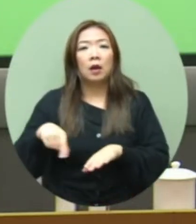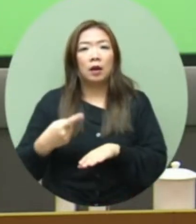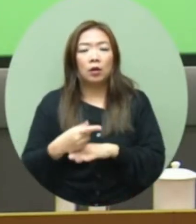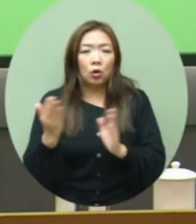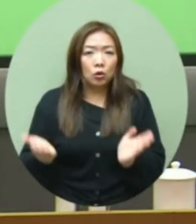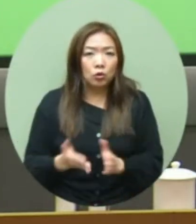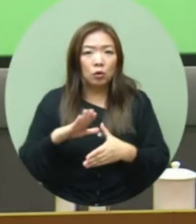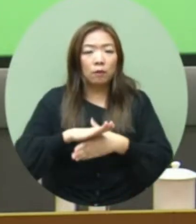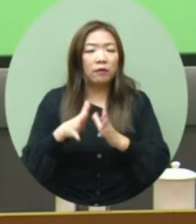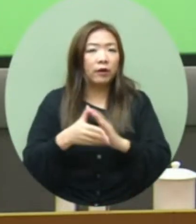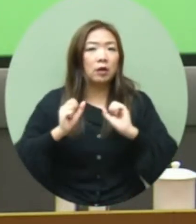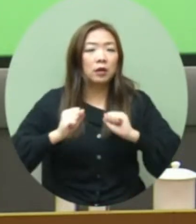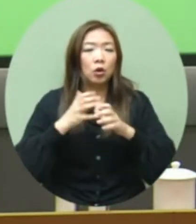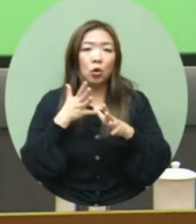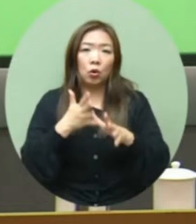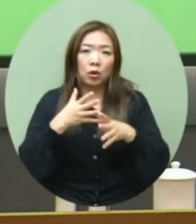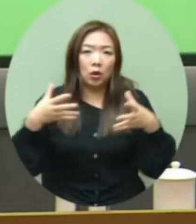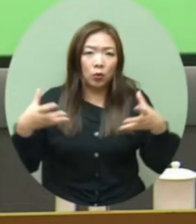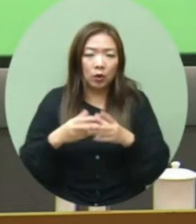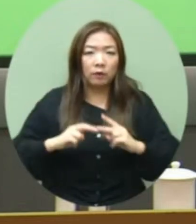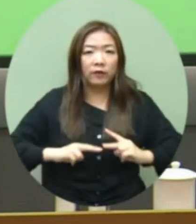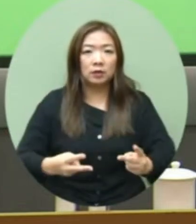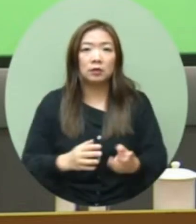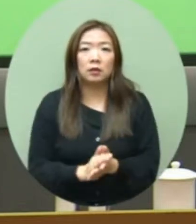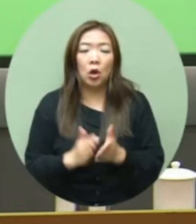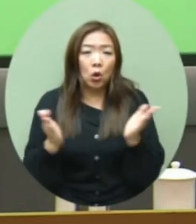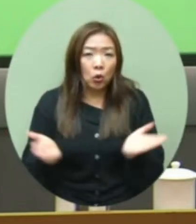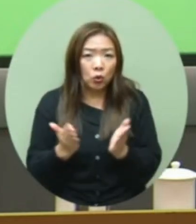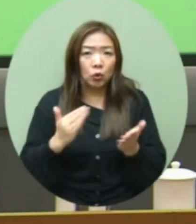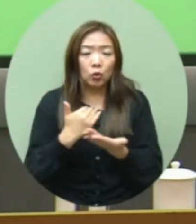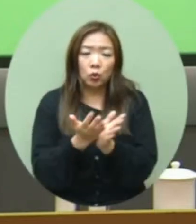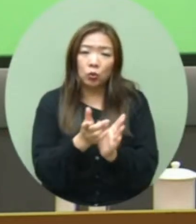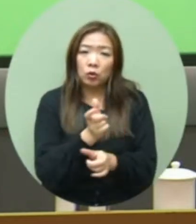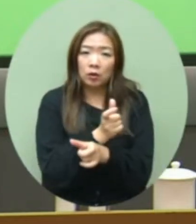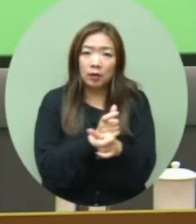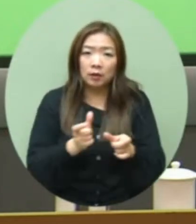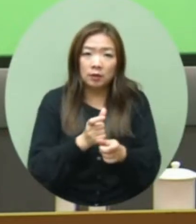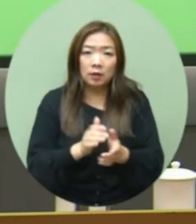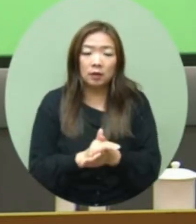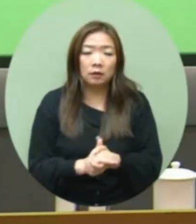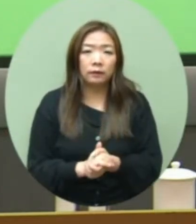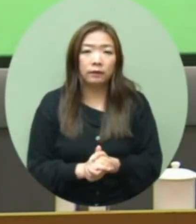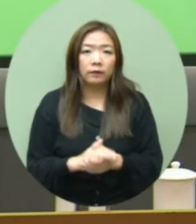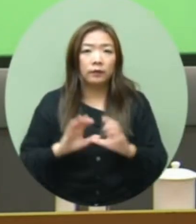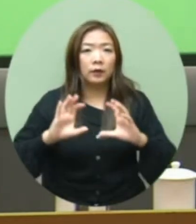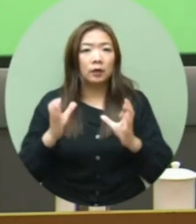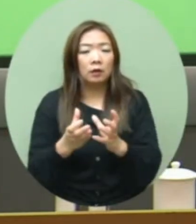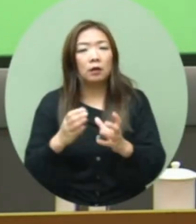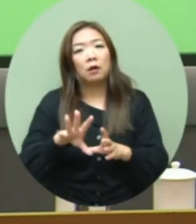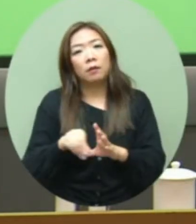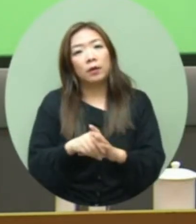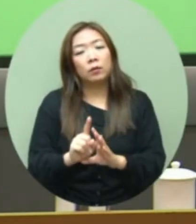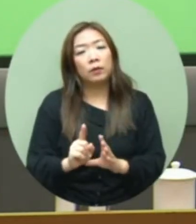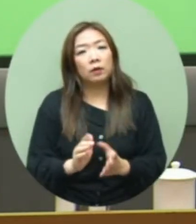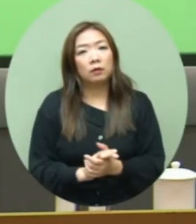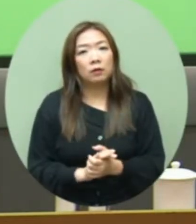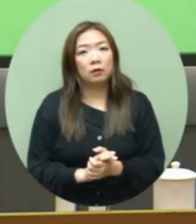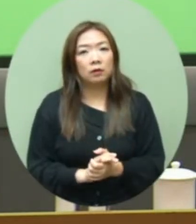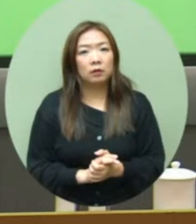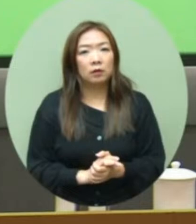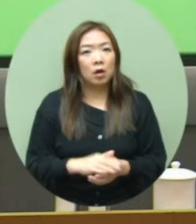the northern metropolis. Now, we also want integrated development of culture, sport, and tourism.